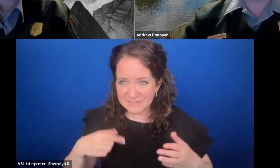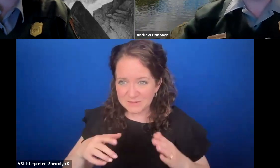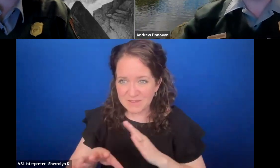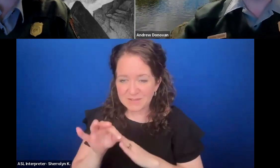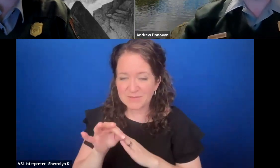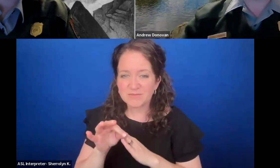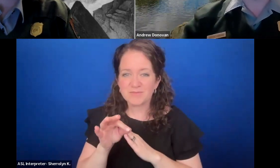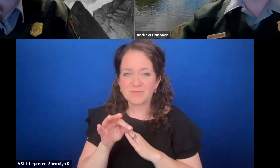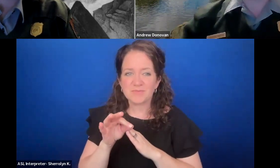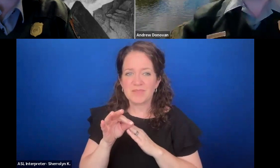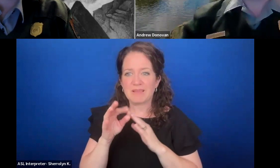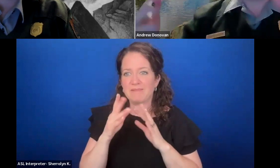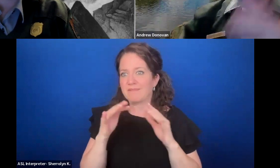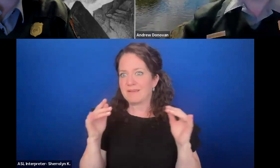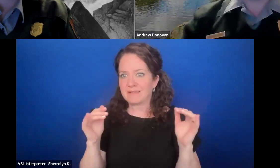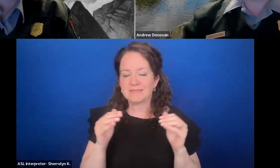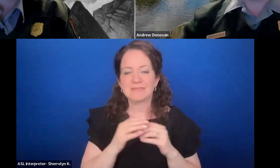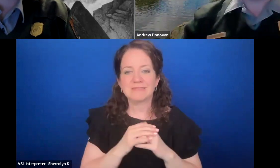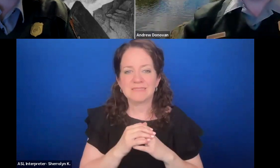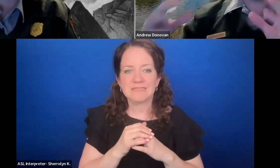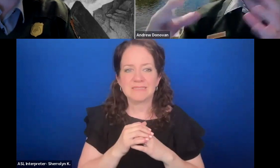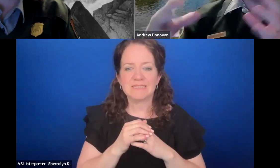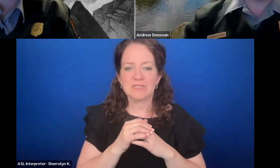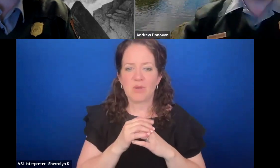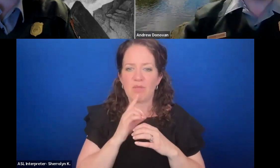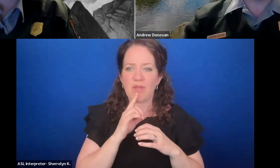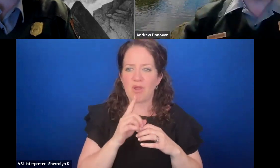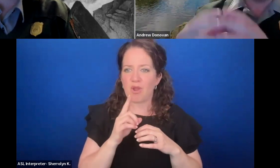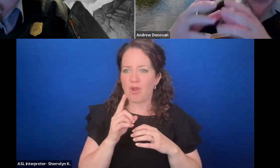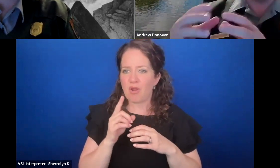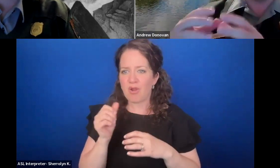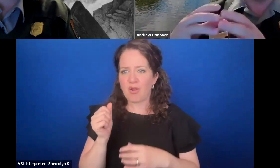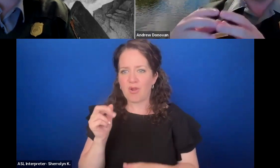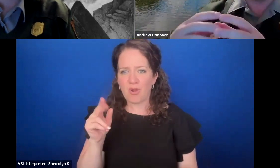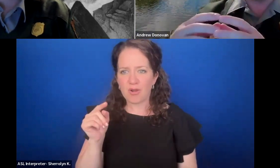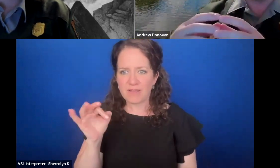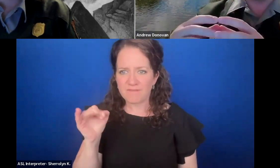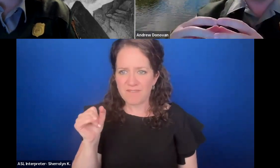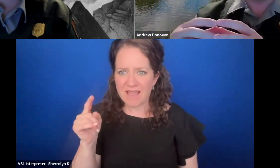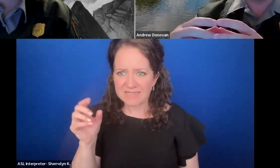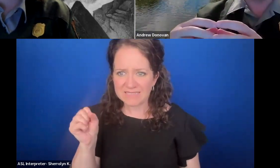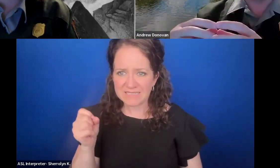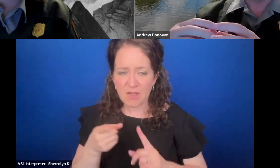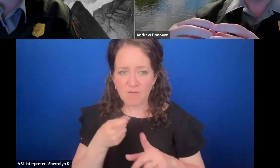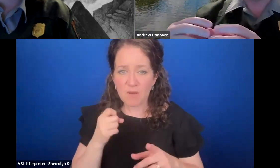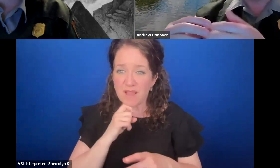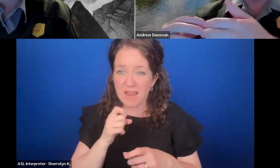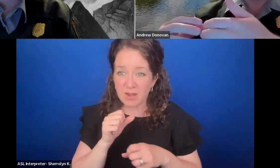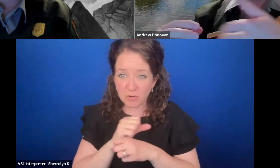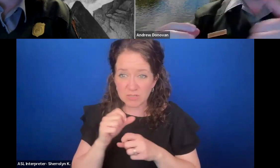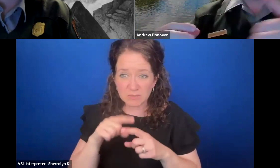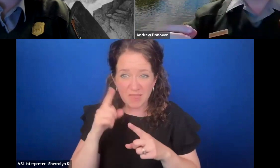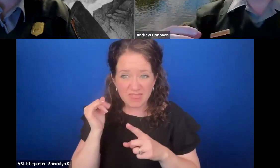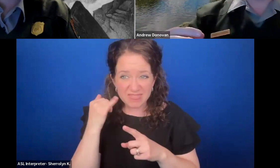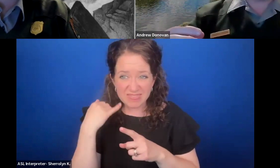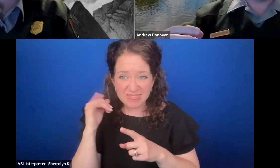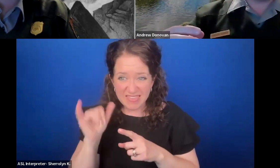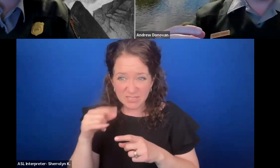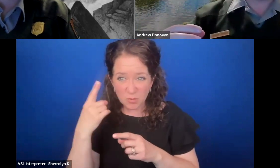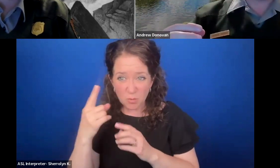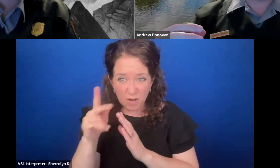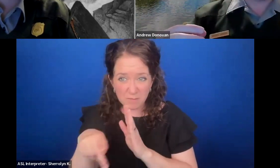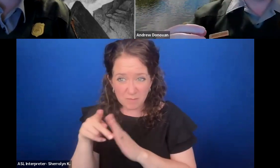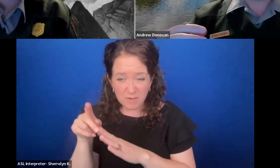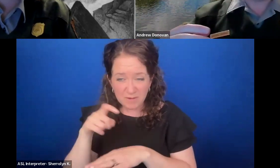it's truly incredible because there's artifacts from the ironworks, but that is just one period in time. So there's lots